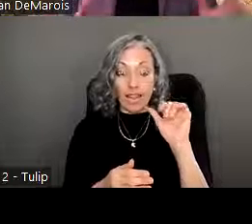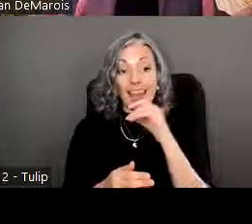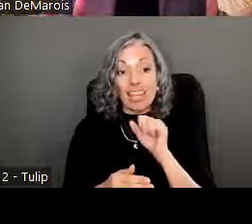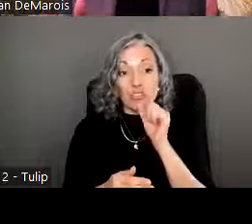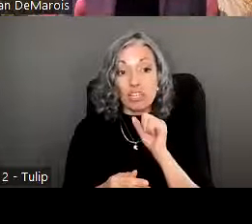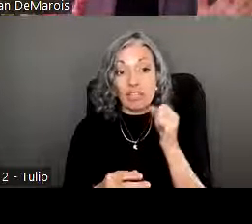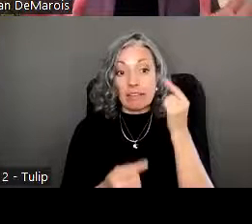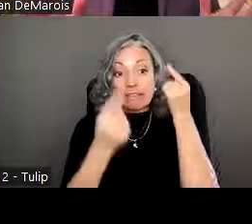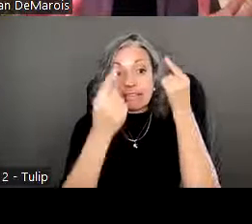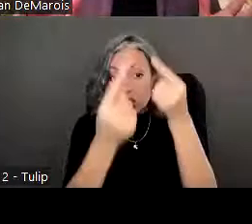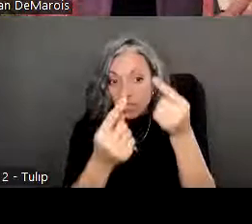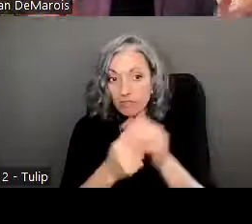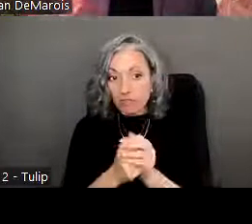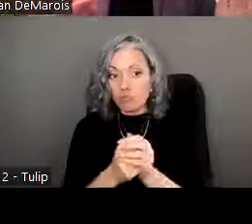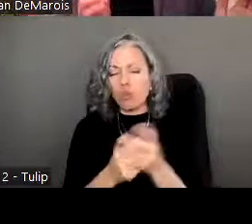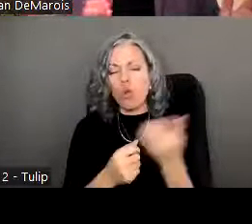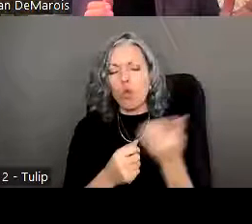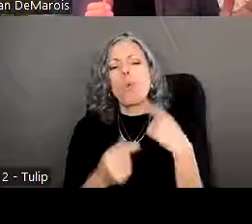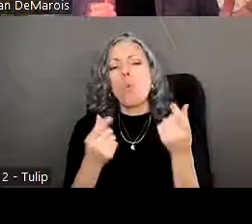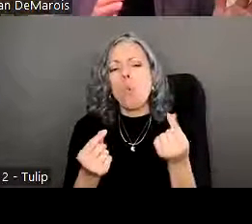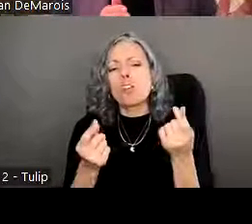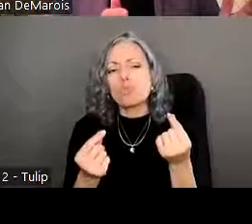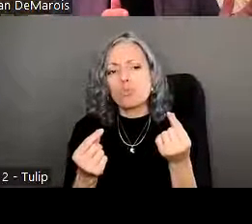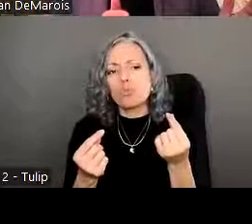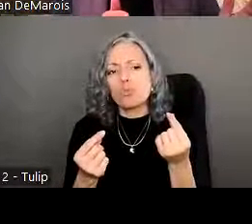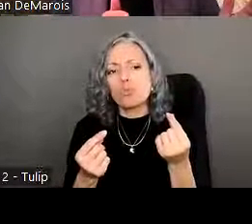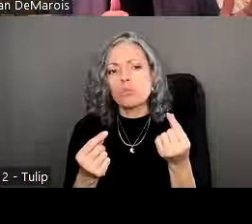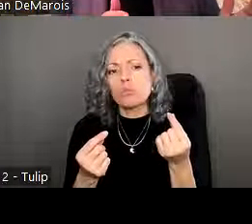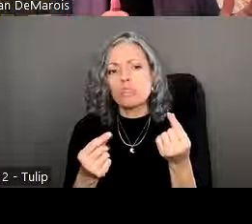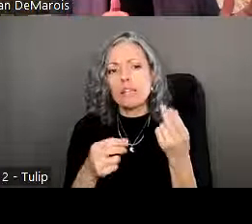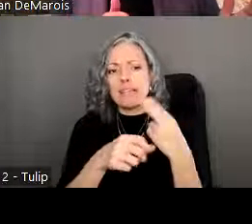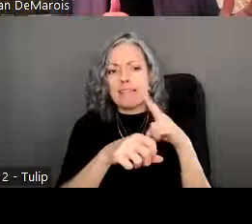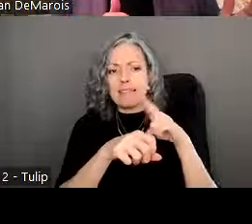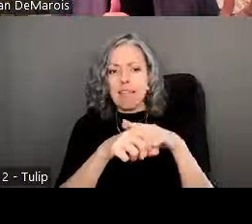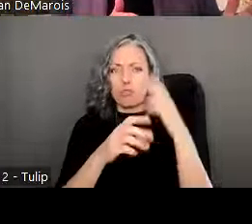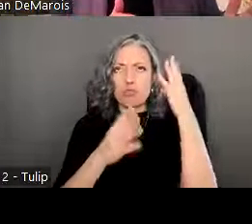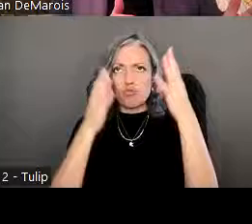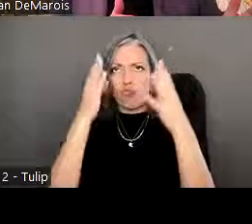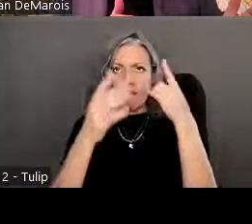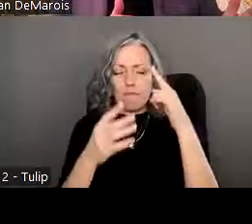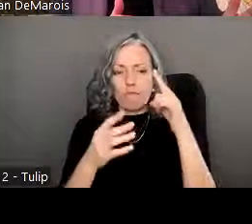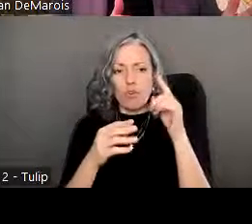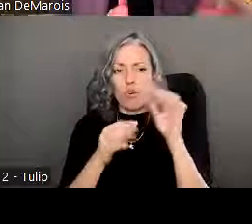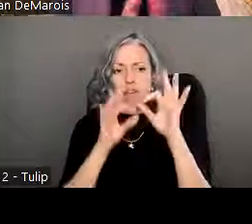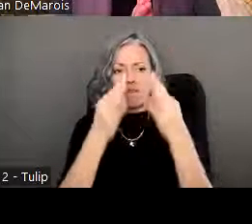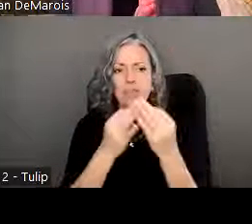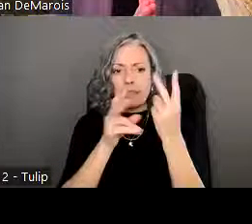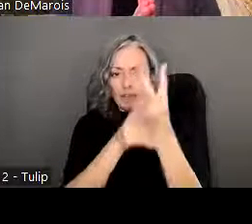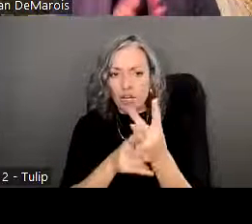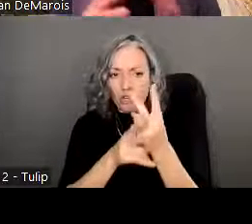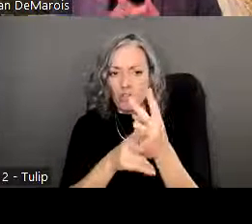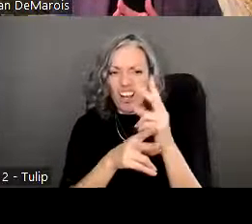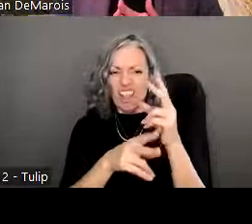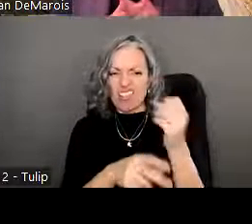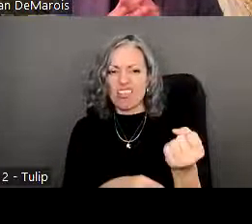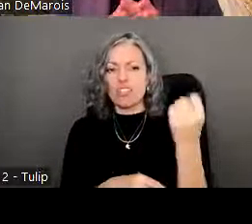here is we're taking the Biden's, the National Strategy for Family Caregiving that came out a year ago,